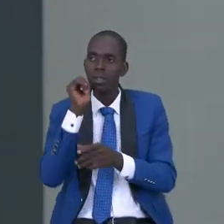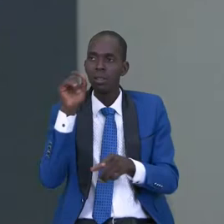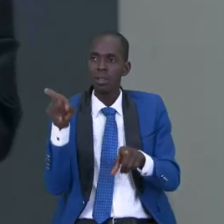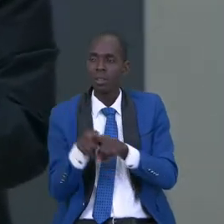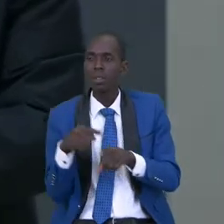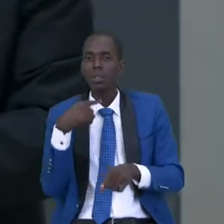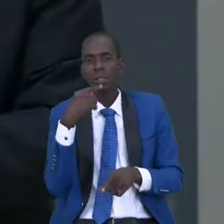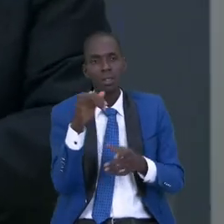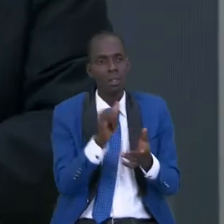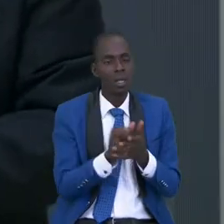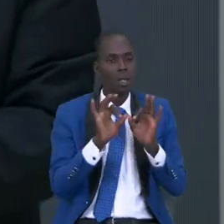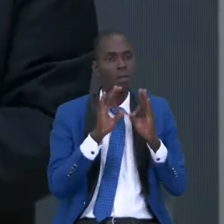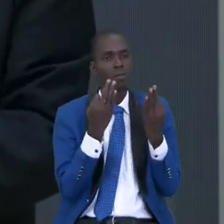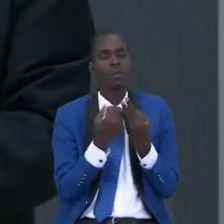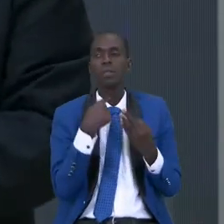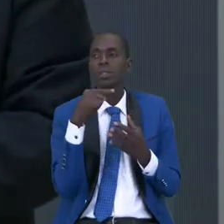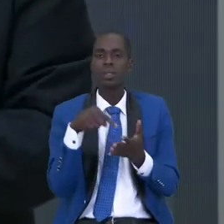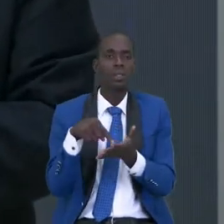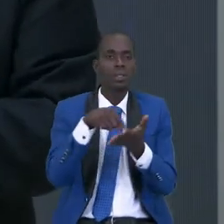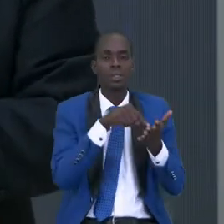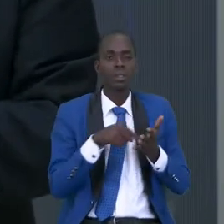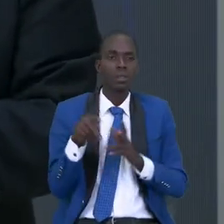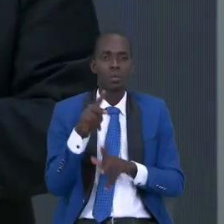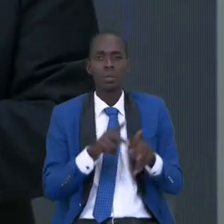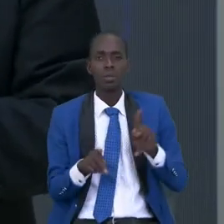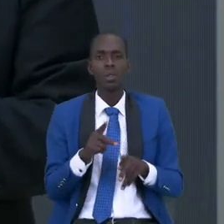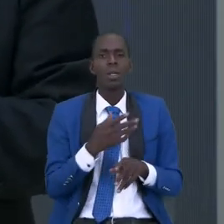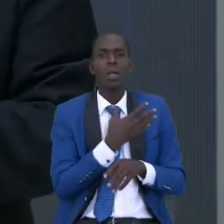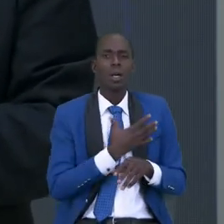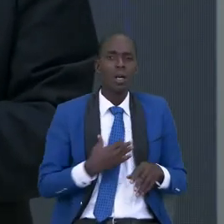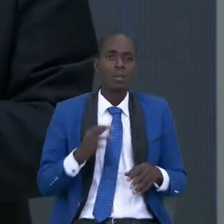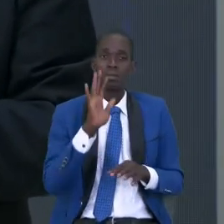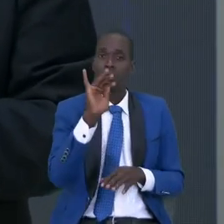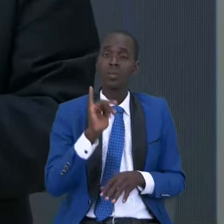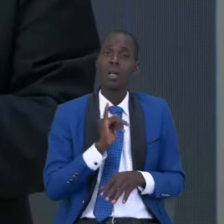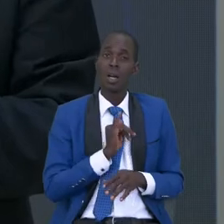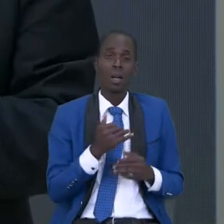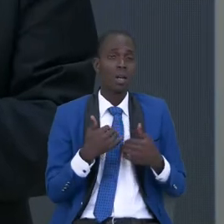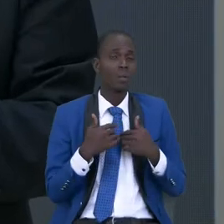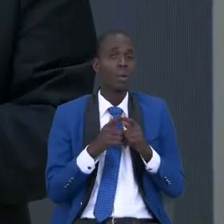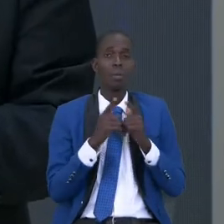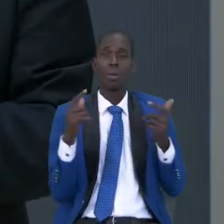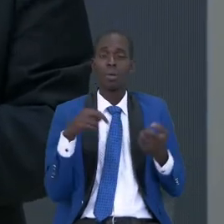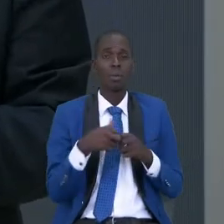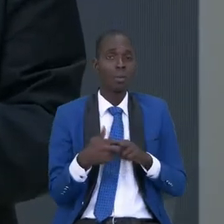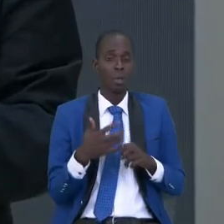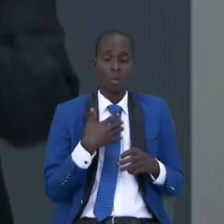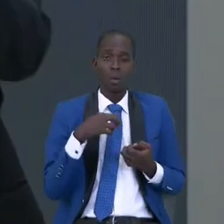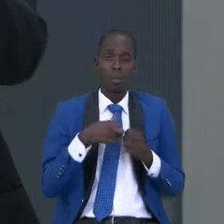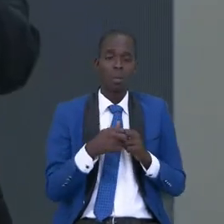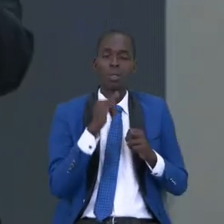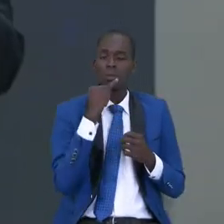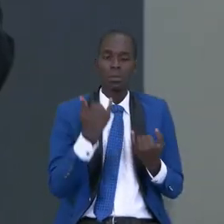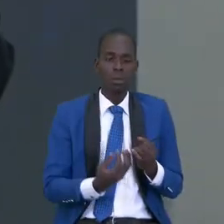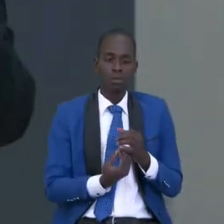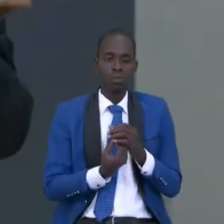this person, and the more we send texts out, I want you to know I have a mountain, and the mountain is getting bigger every time.